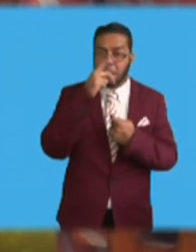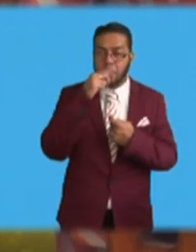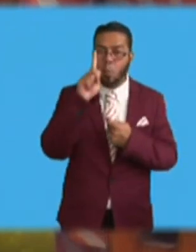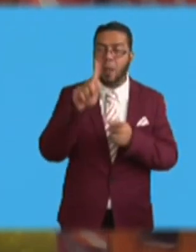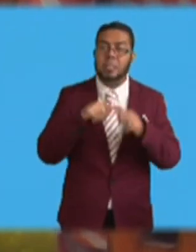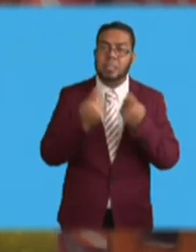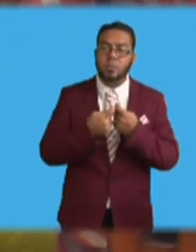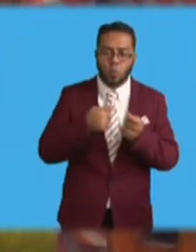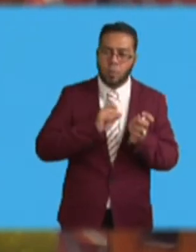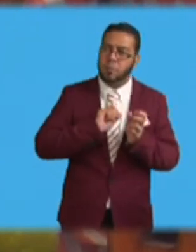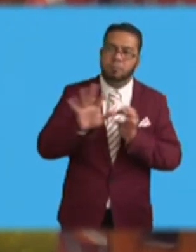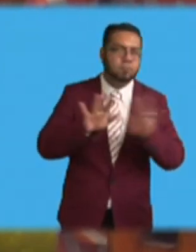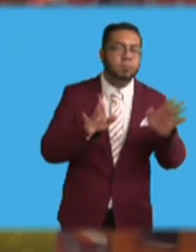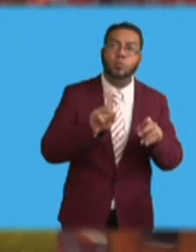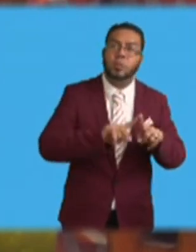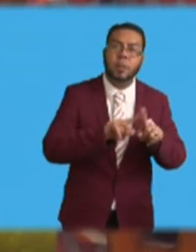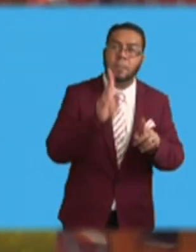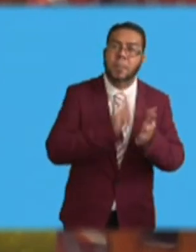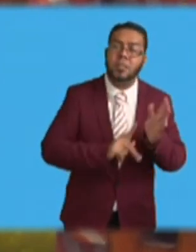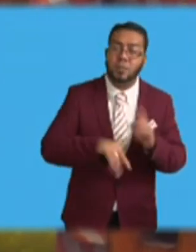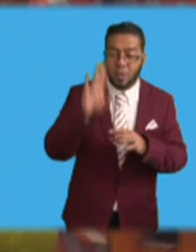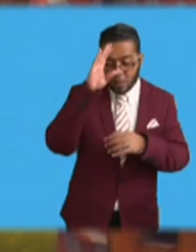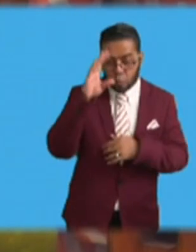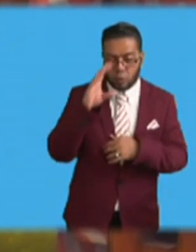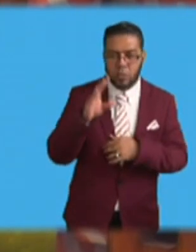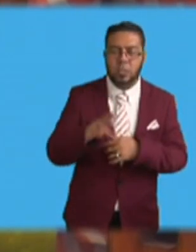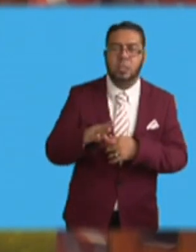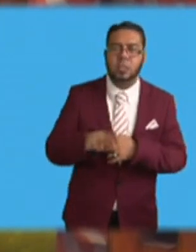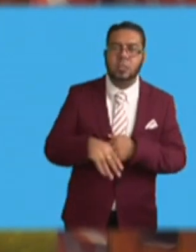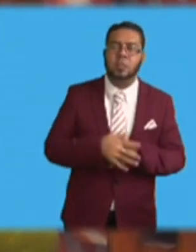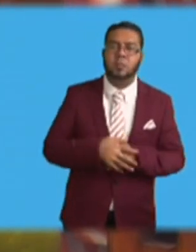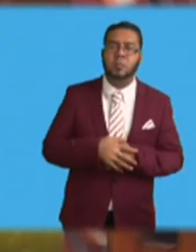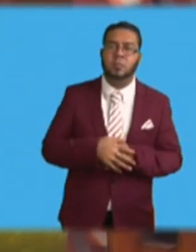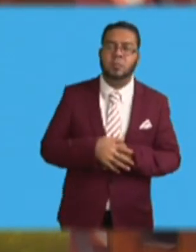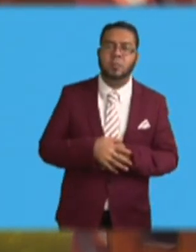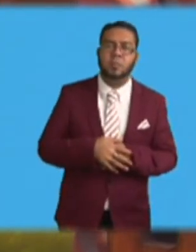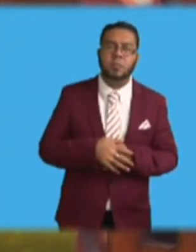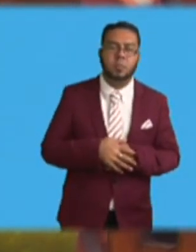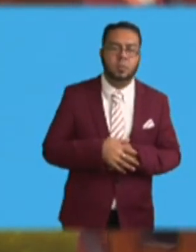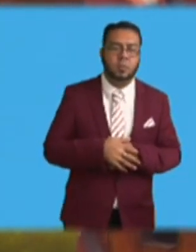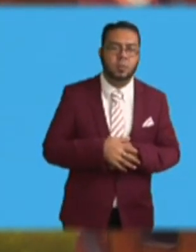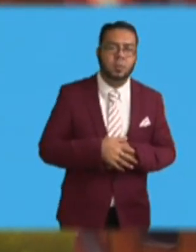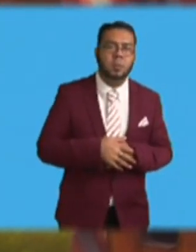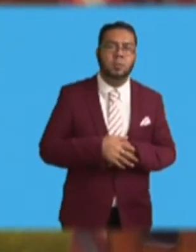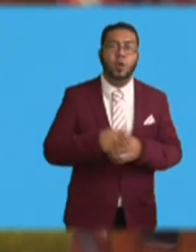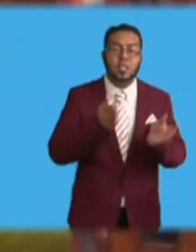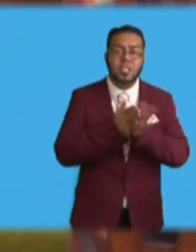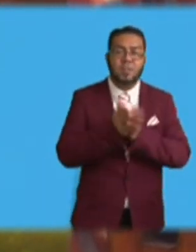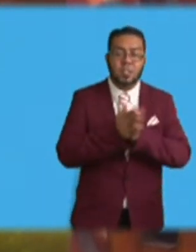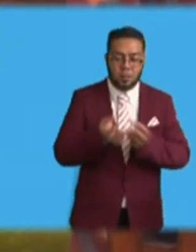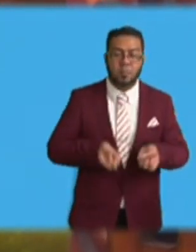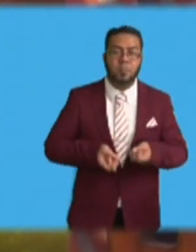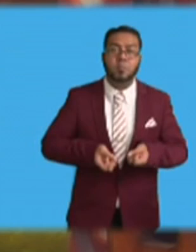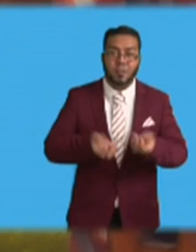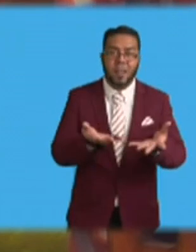who will be mobilized around the country as temporary, fixed and mobile post service providers, Madam Speaker.